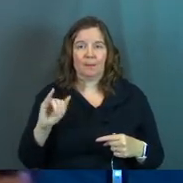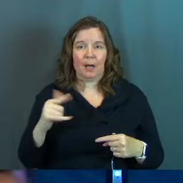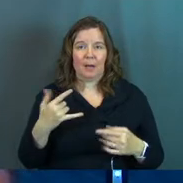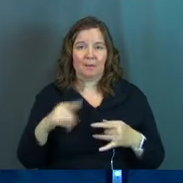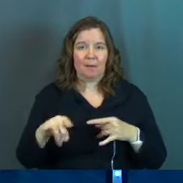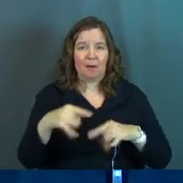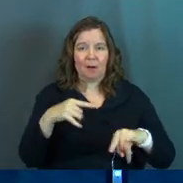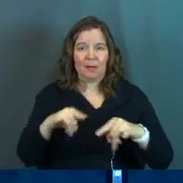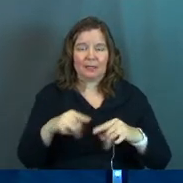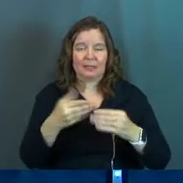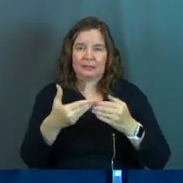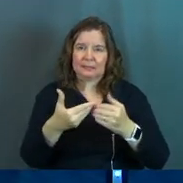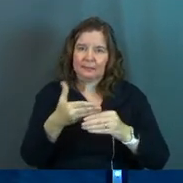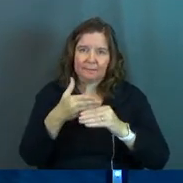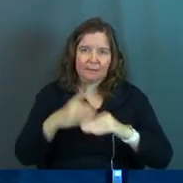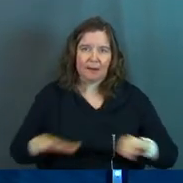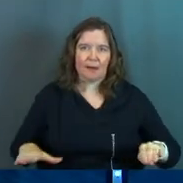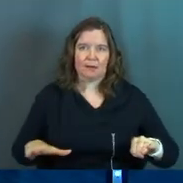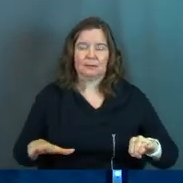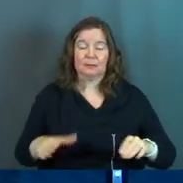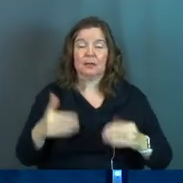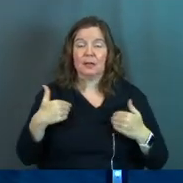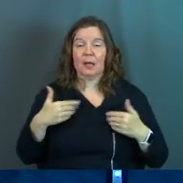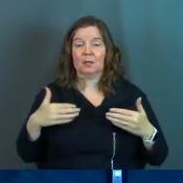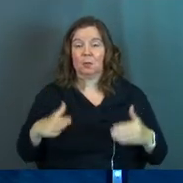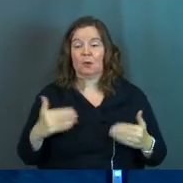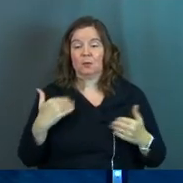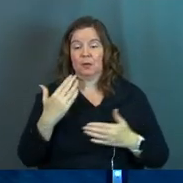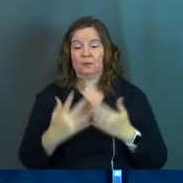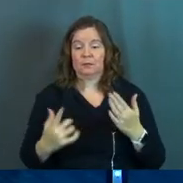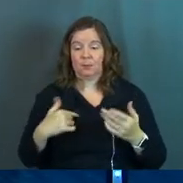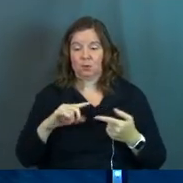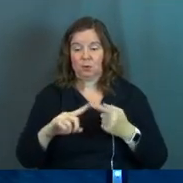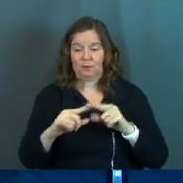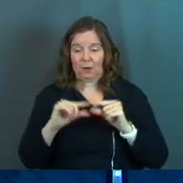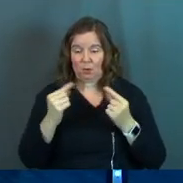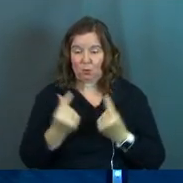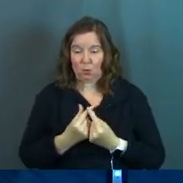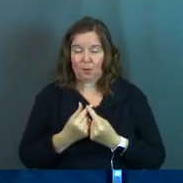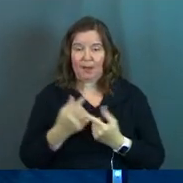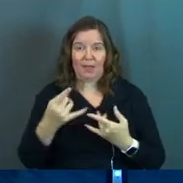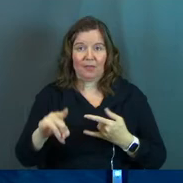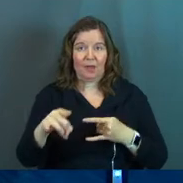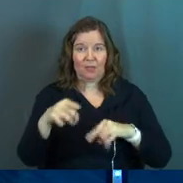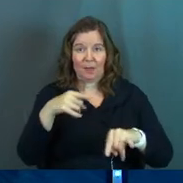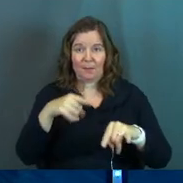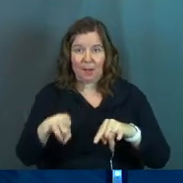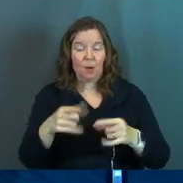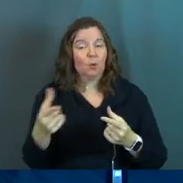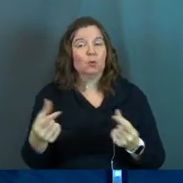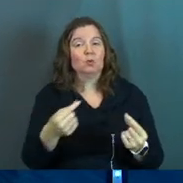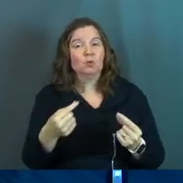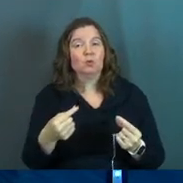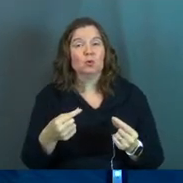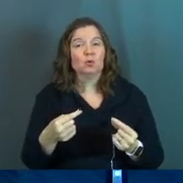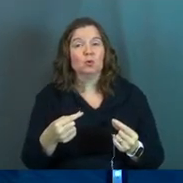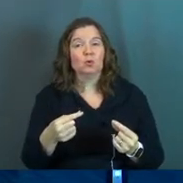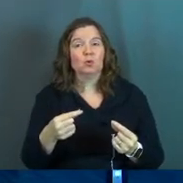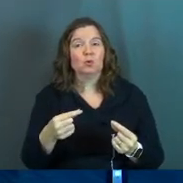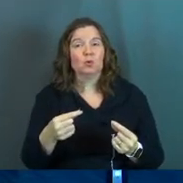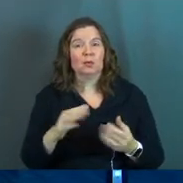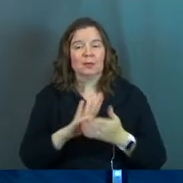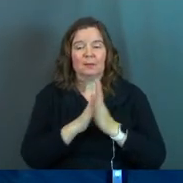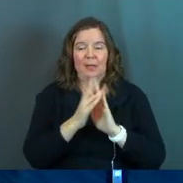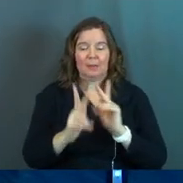divides. Mocking has this way when you've got somebody in your friend group and they're the mocker, what you do is you end up turning